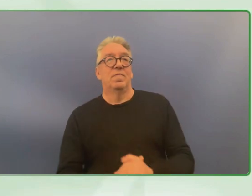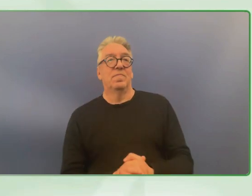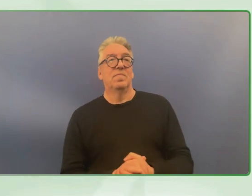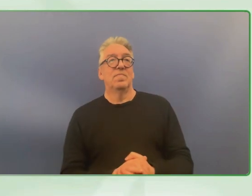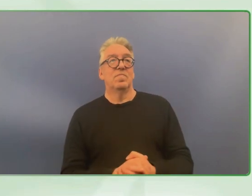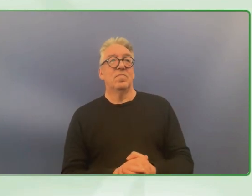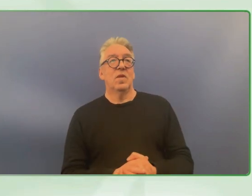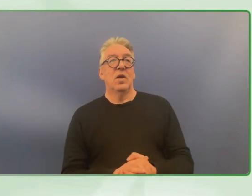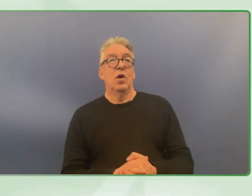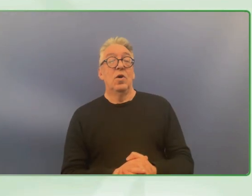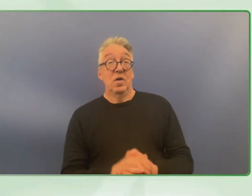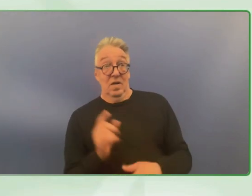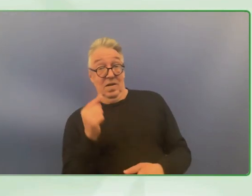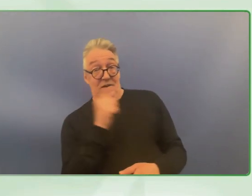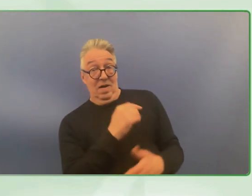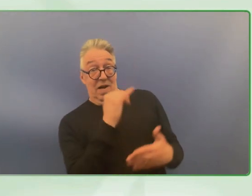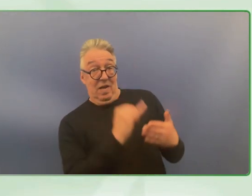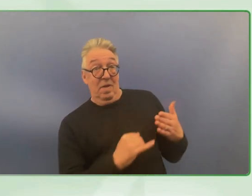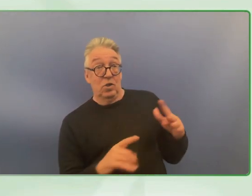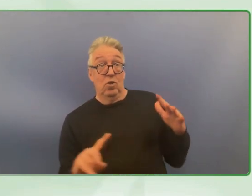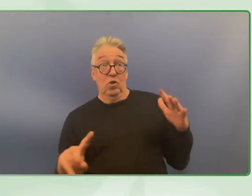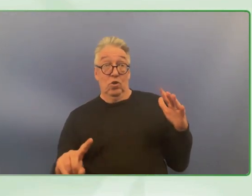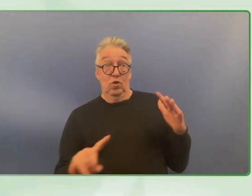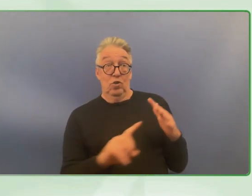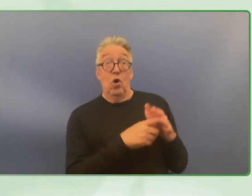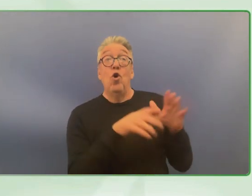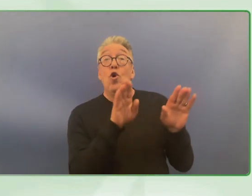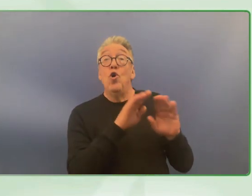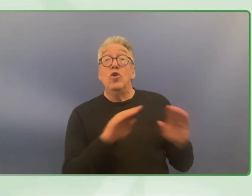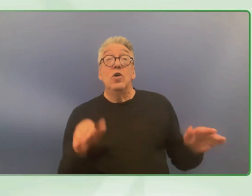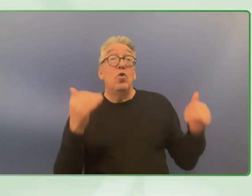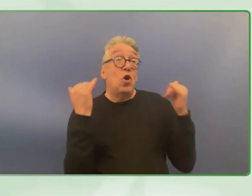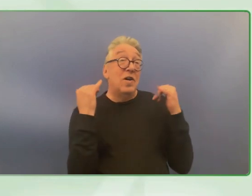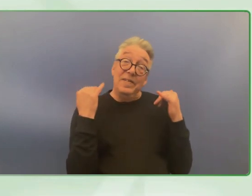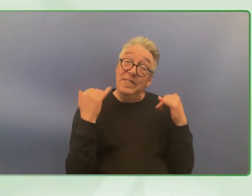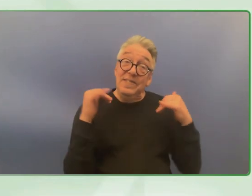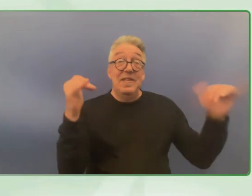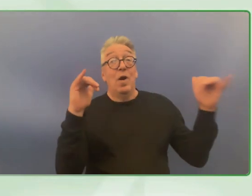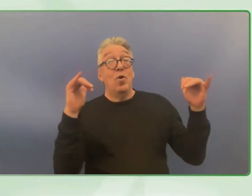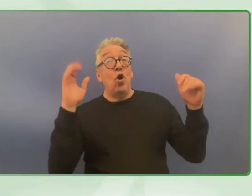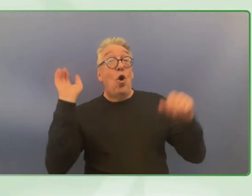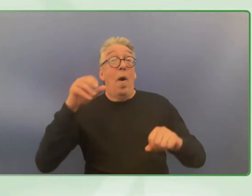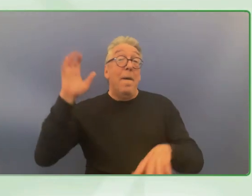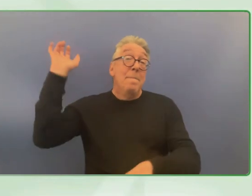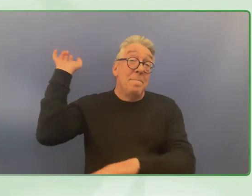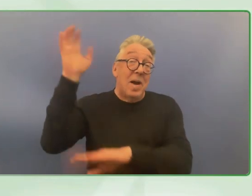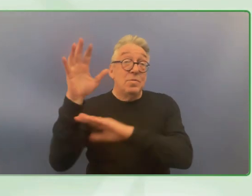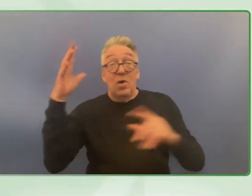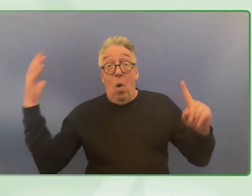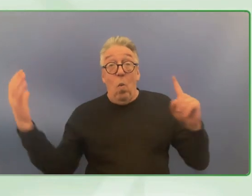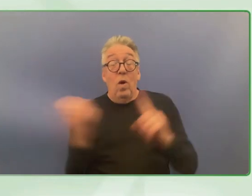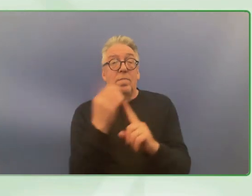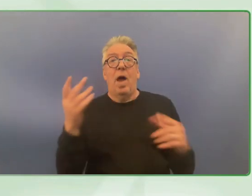So this animation starts and children are celebrating. They've won a basketball tournament, but boom, suddenly an